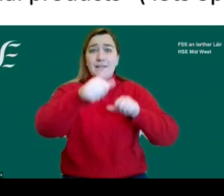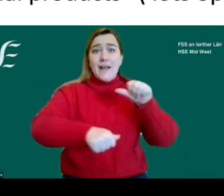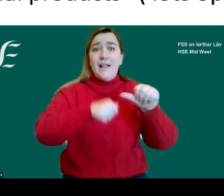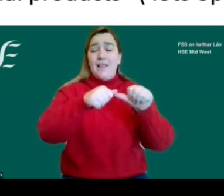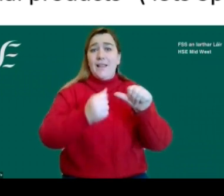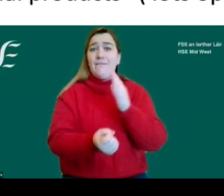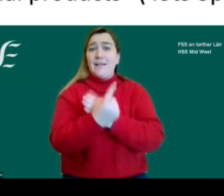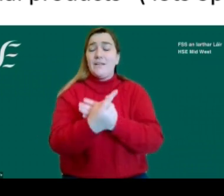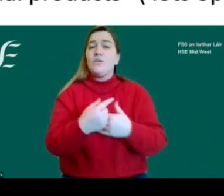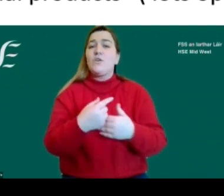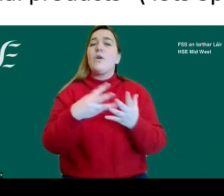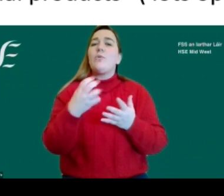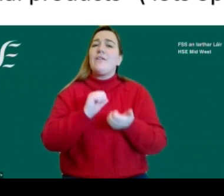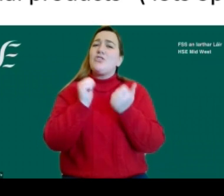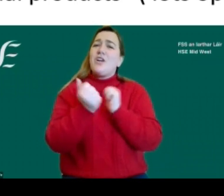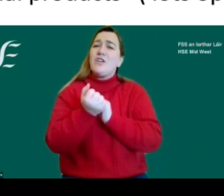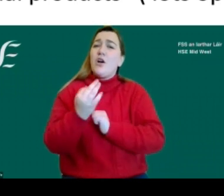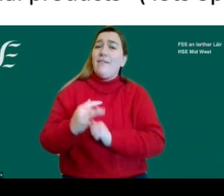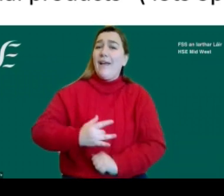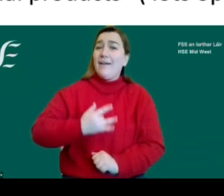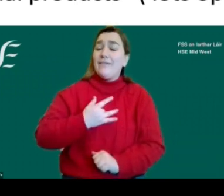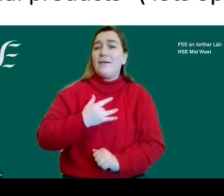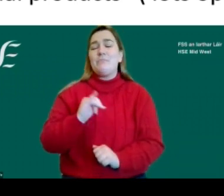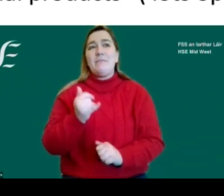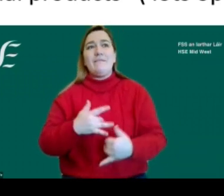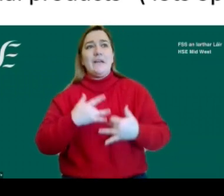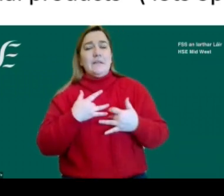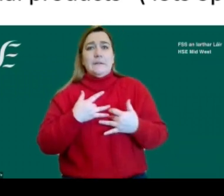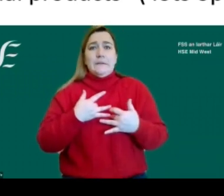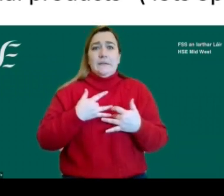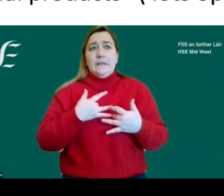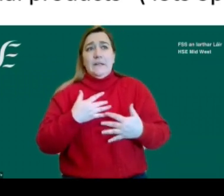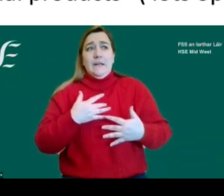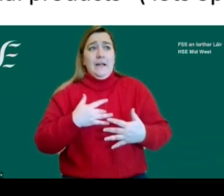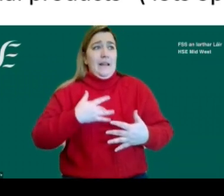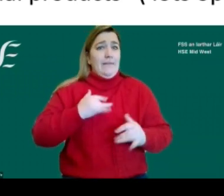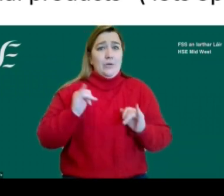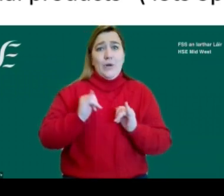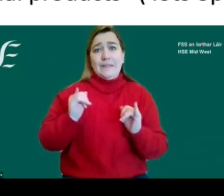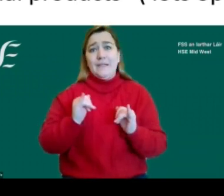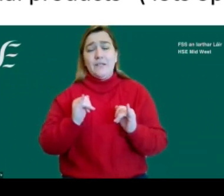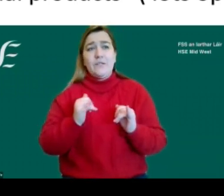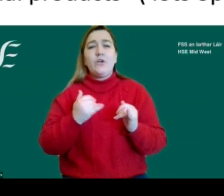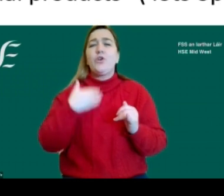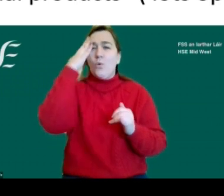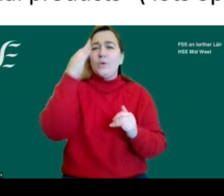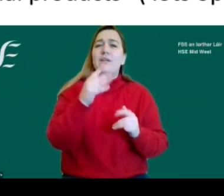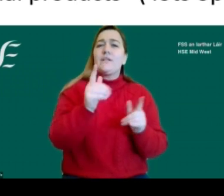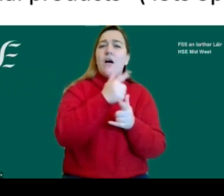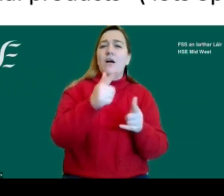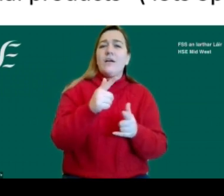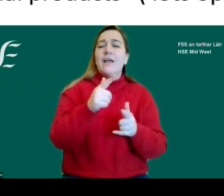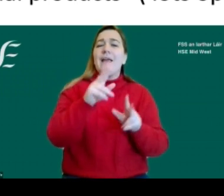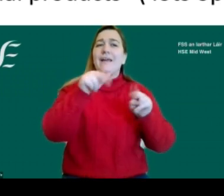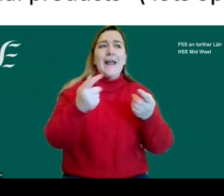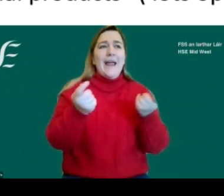through the change in life, it can lead to somewhat of an existential crisis. And what I mean by that, you're kind of going, like the song, The Fleetwood Mac, Can I Handle